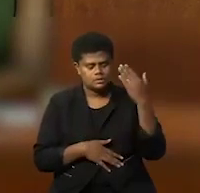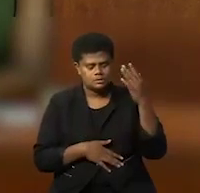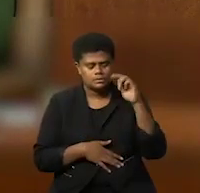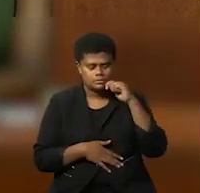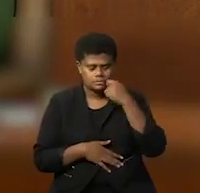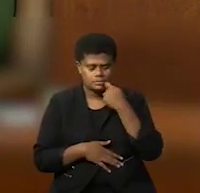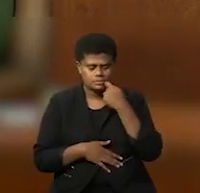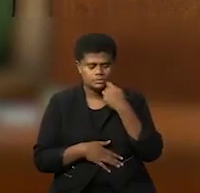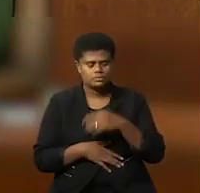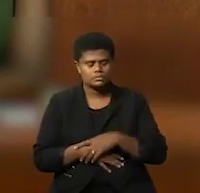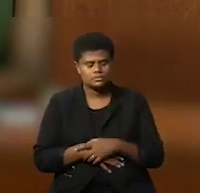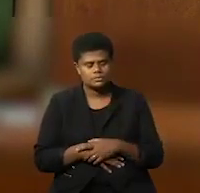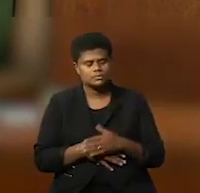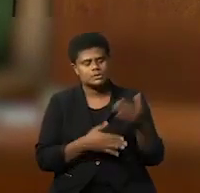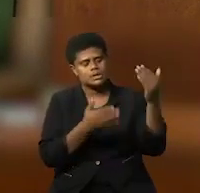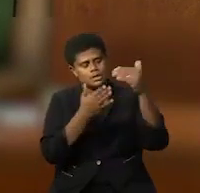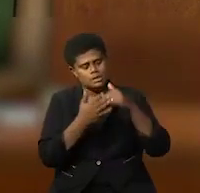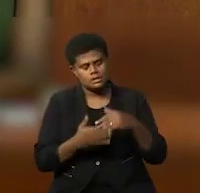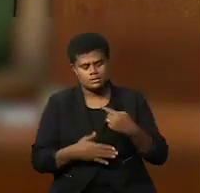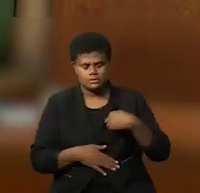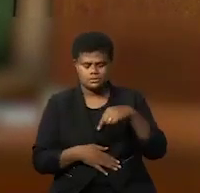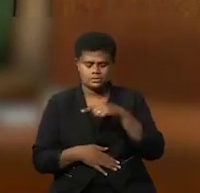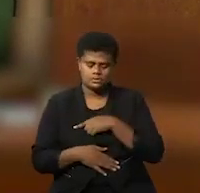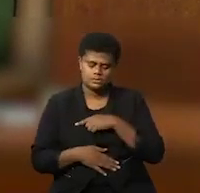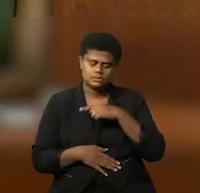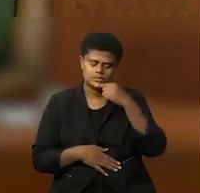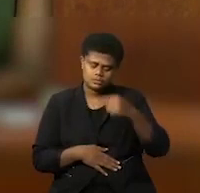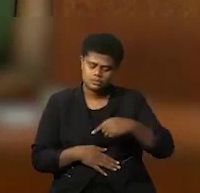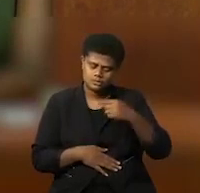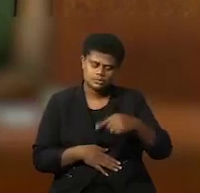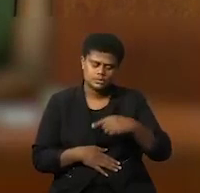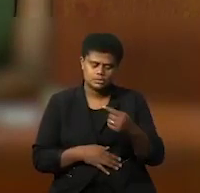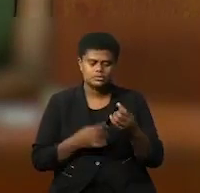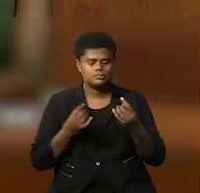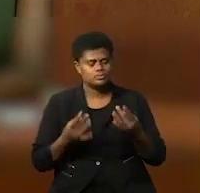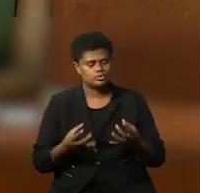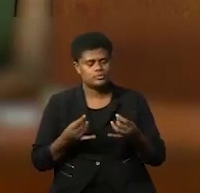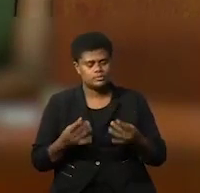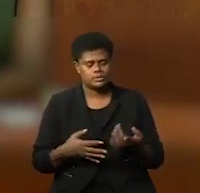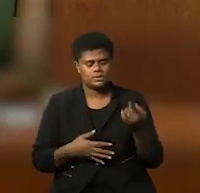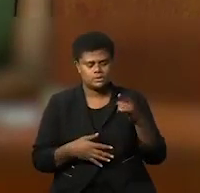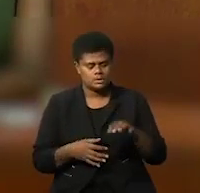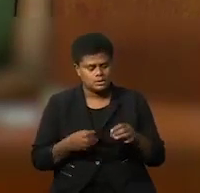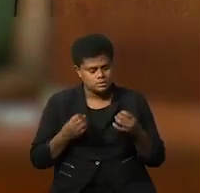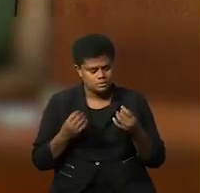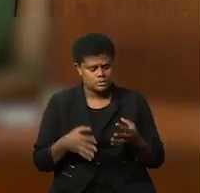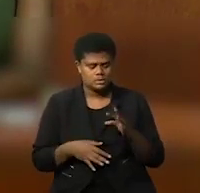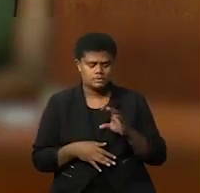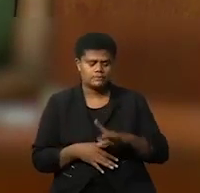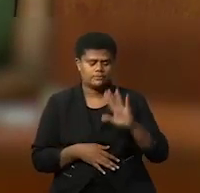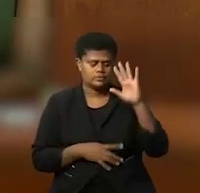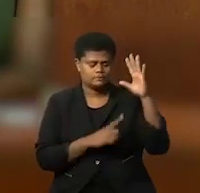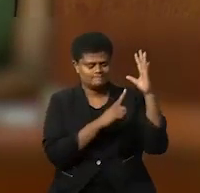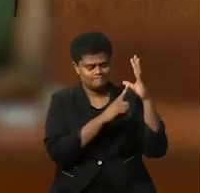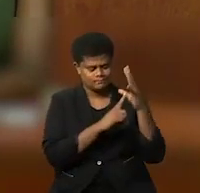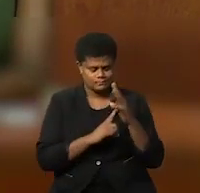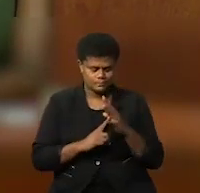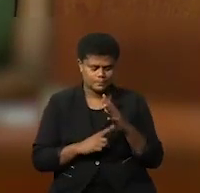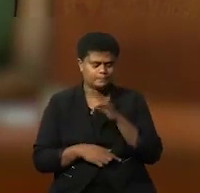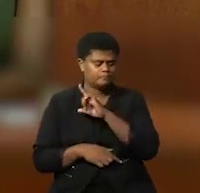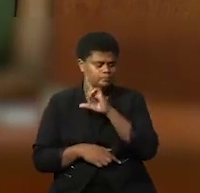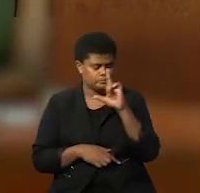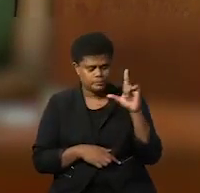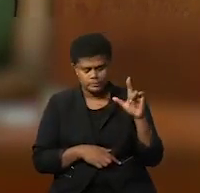that you will help us to continue to prepare and be ready for your